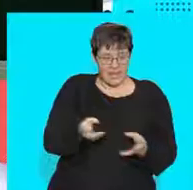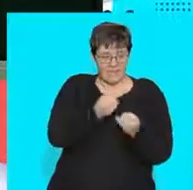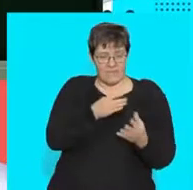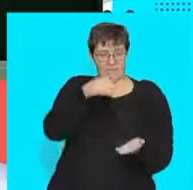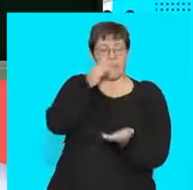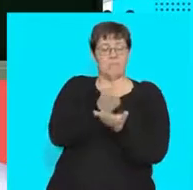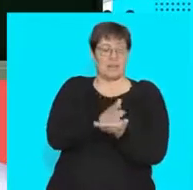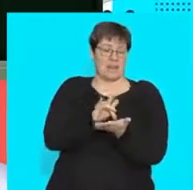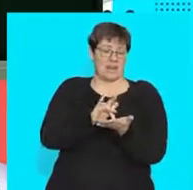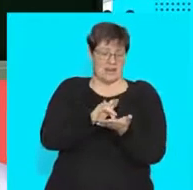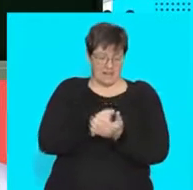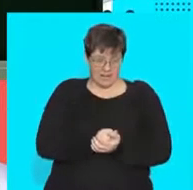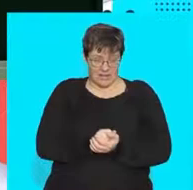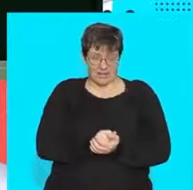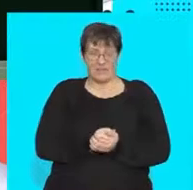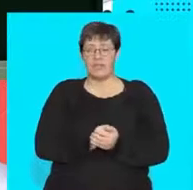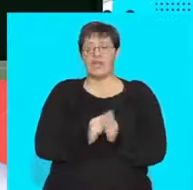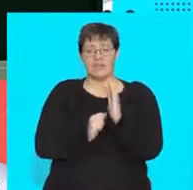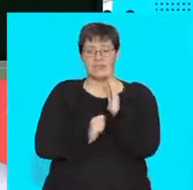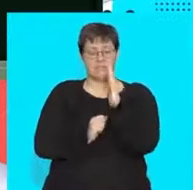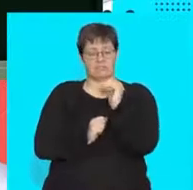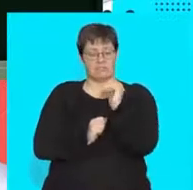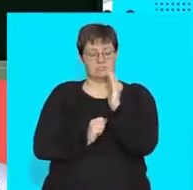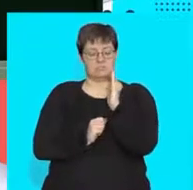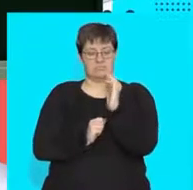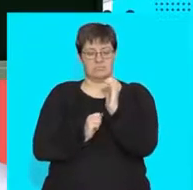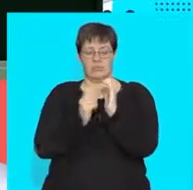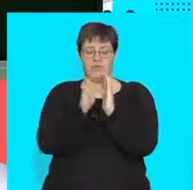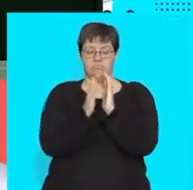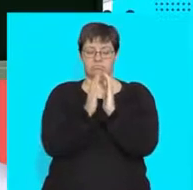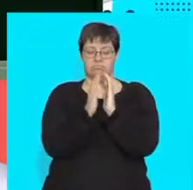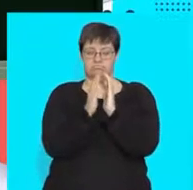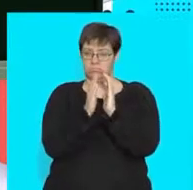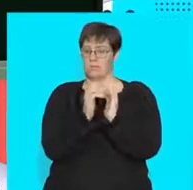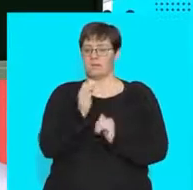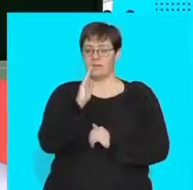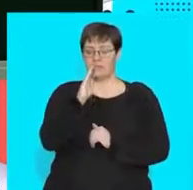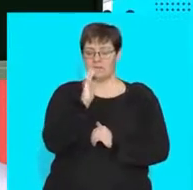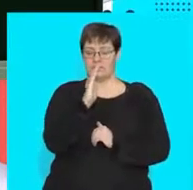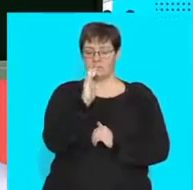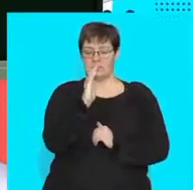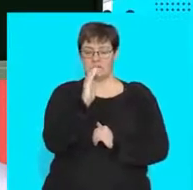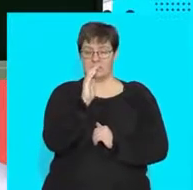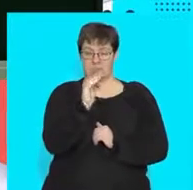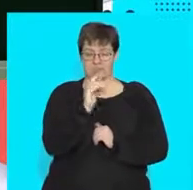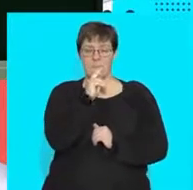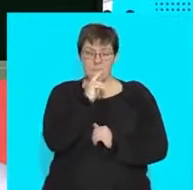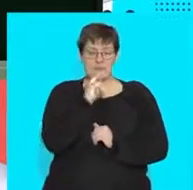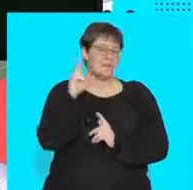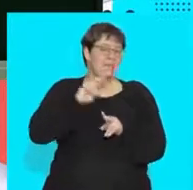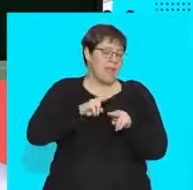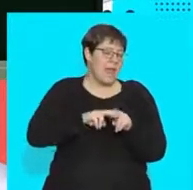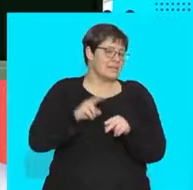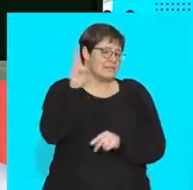the tympanic membrane is like, if this is now the membrane, it can vibrate, right, like this. And it depends on the frequency